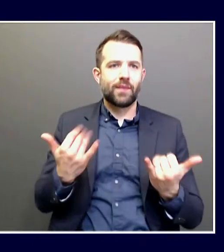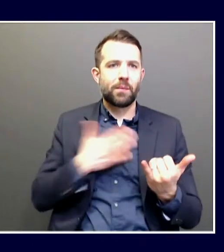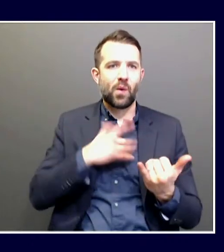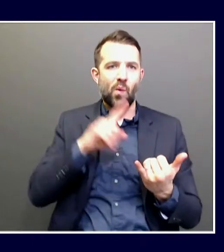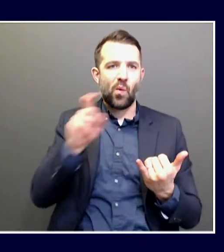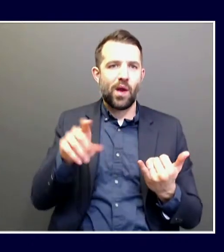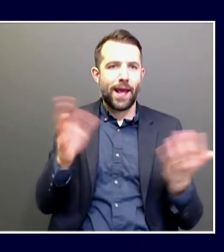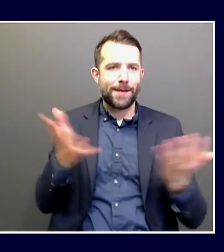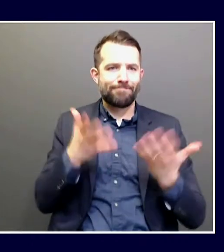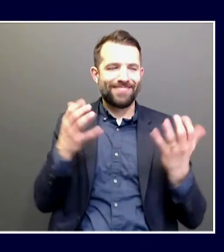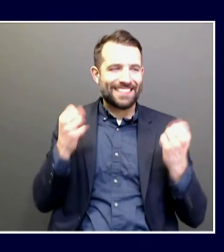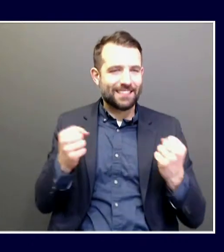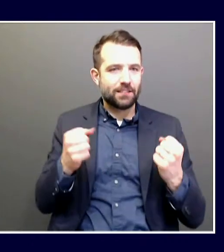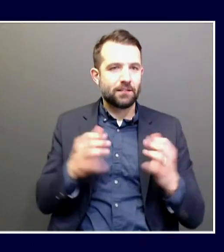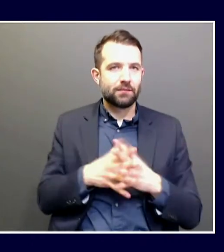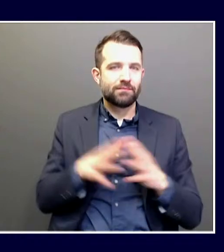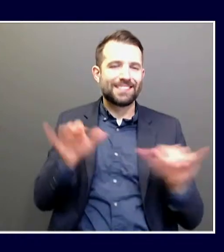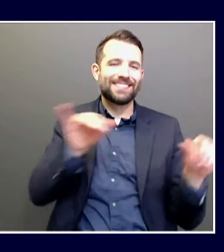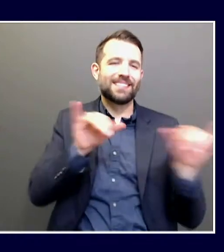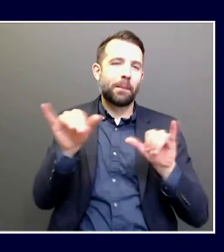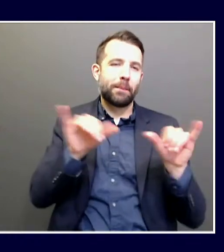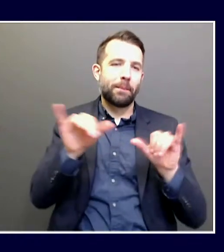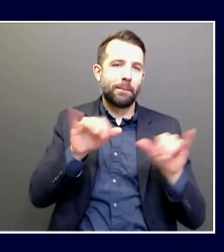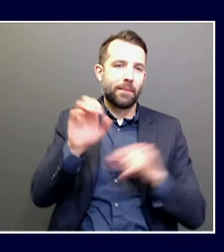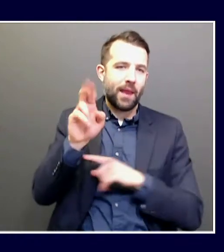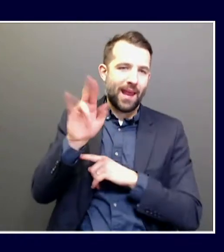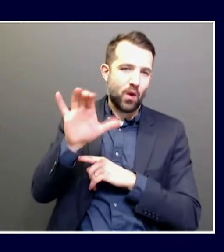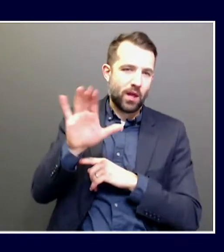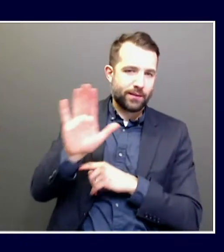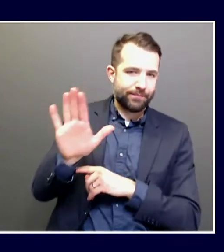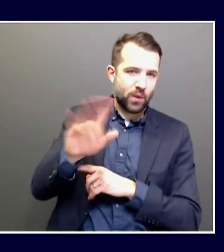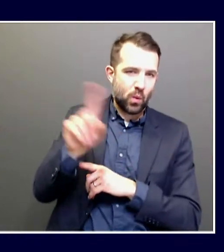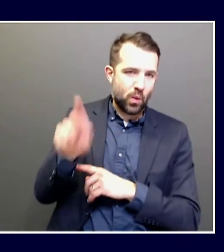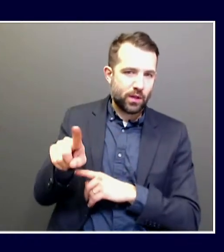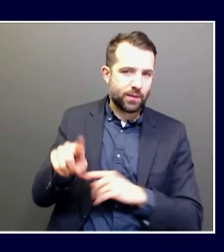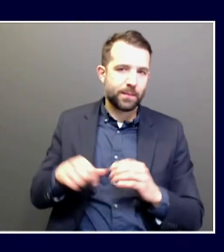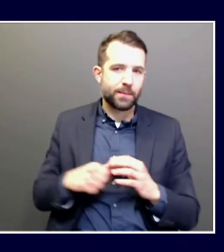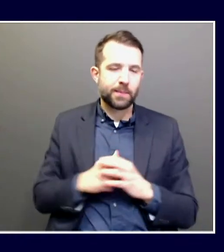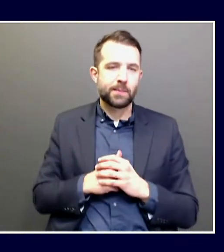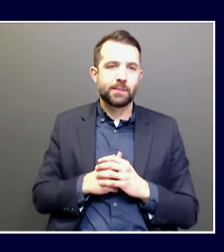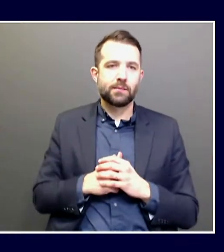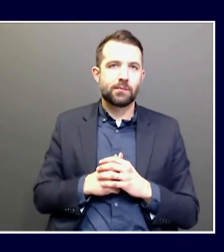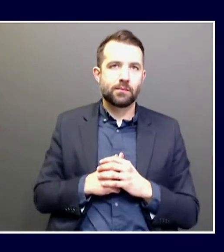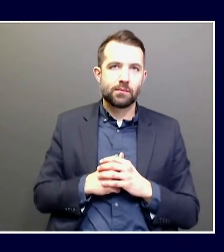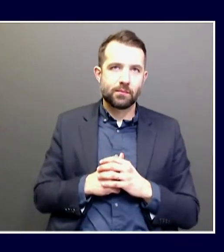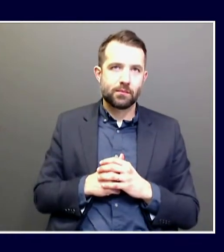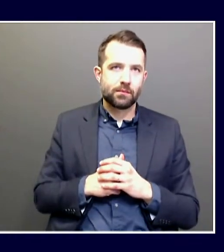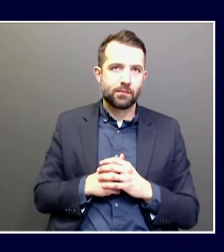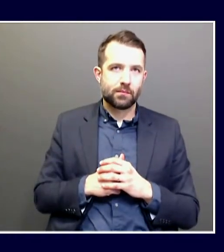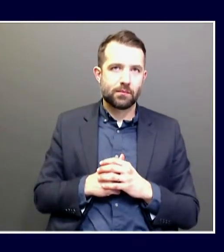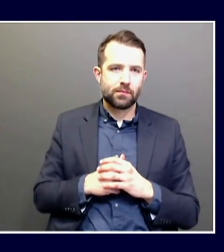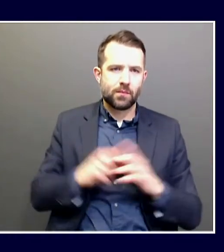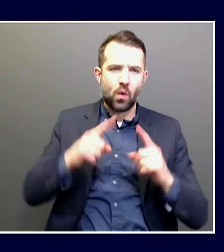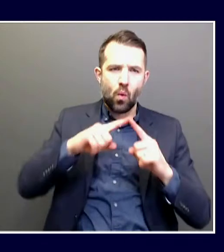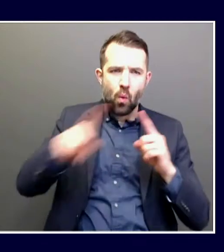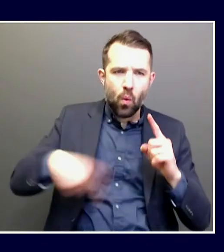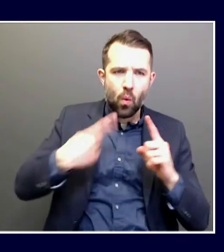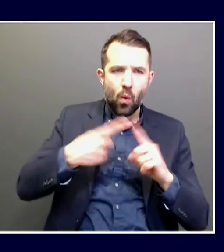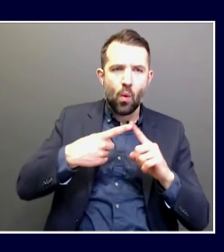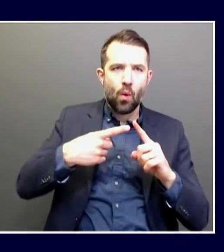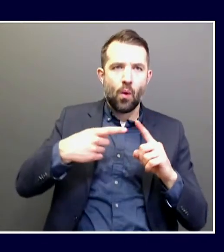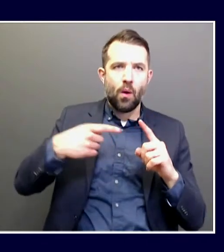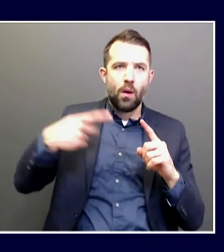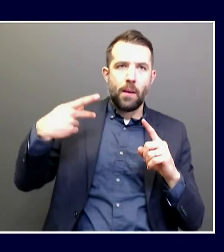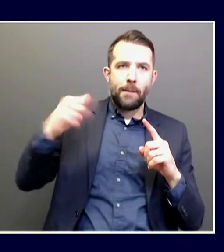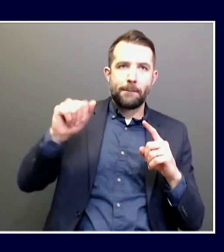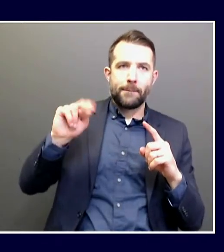of what Eric was talking about too. At what point do we transition to an endemic? What's the metric